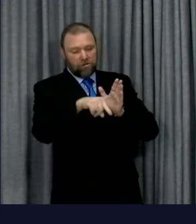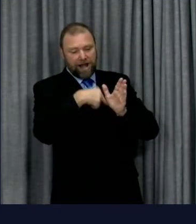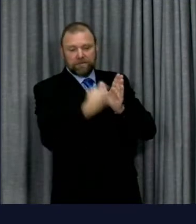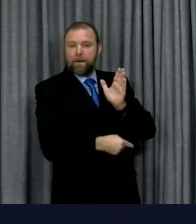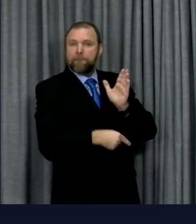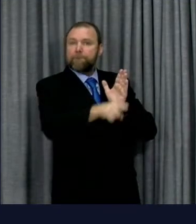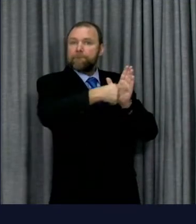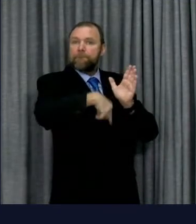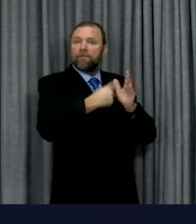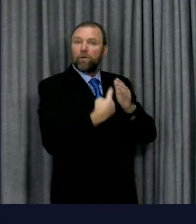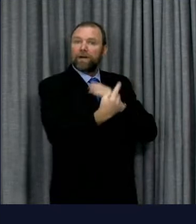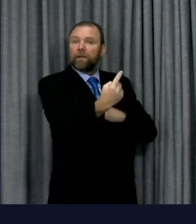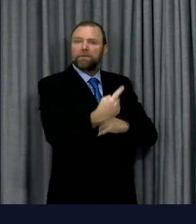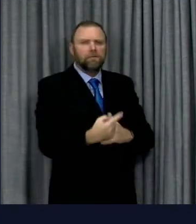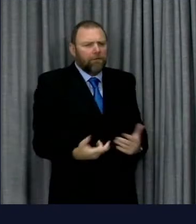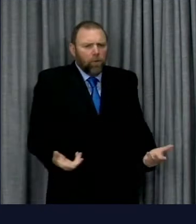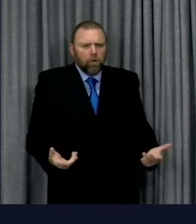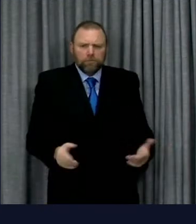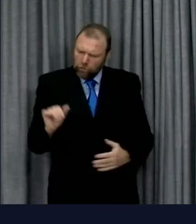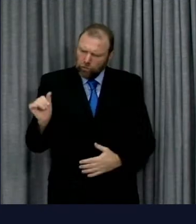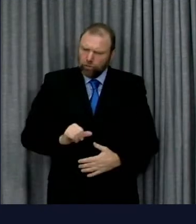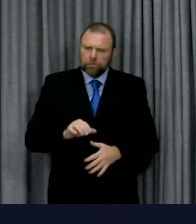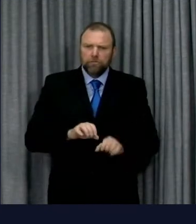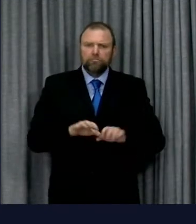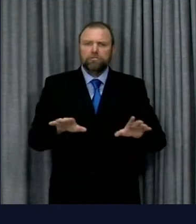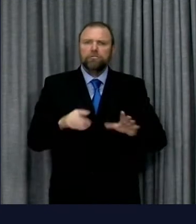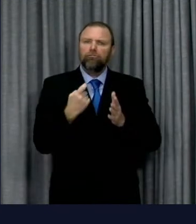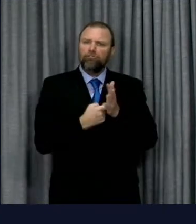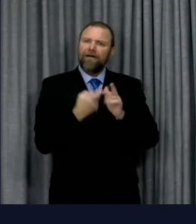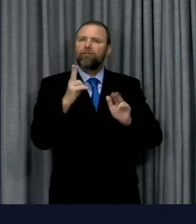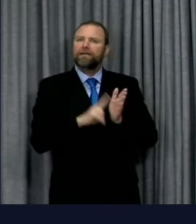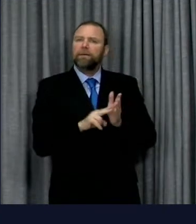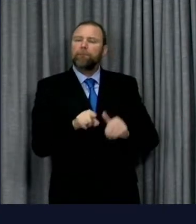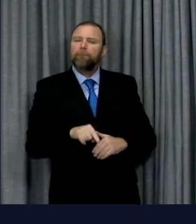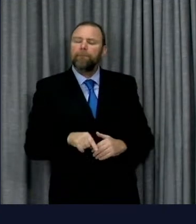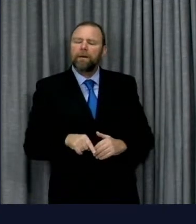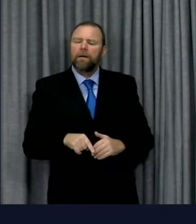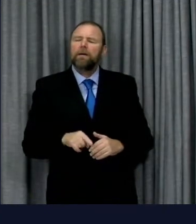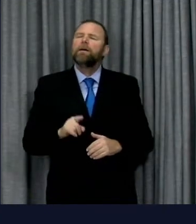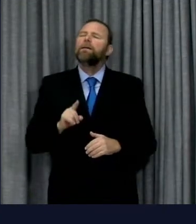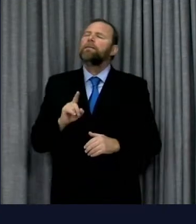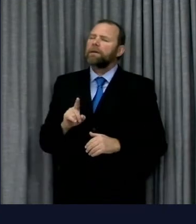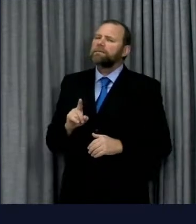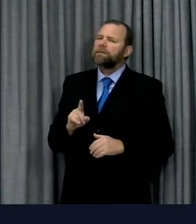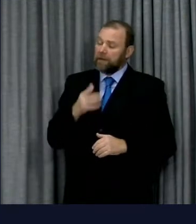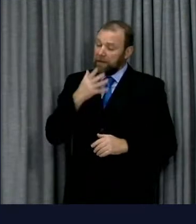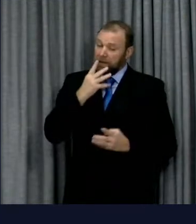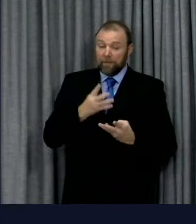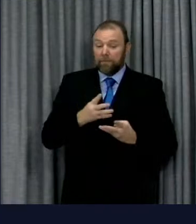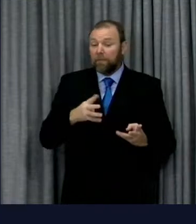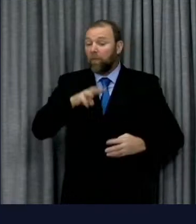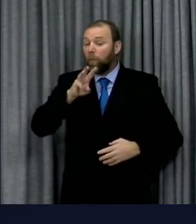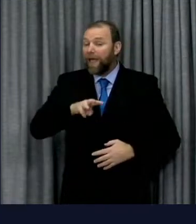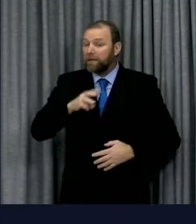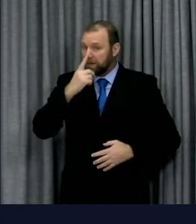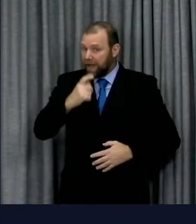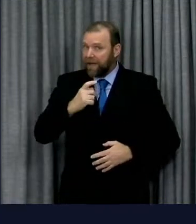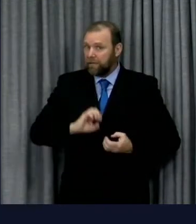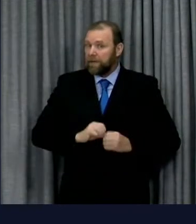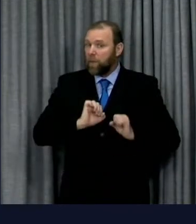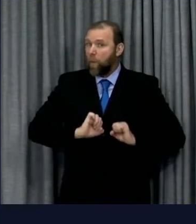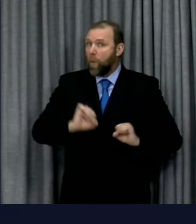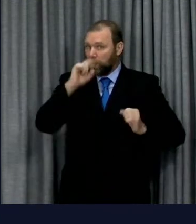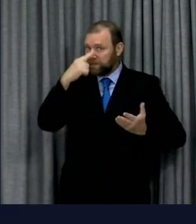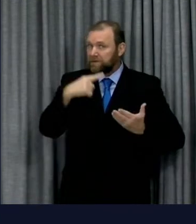held, and the people in Wales are entitled to make their own decision on their own future. I've never believed